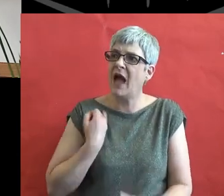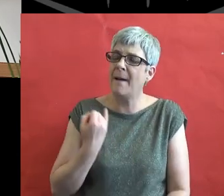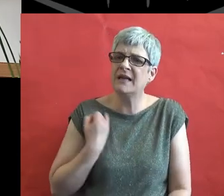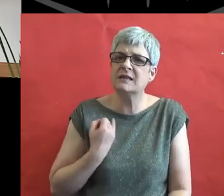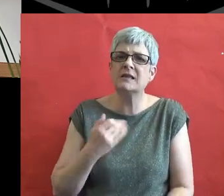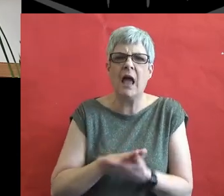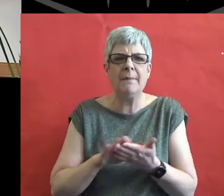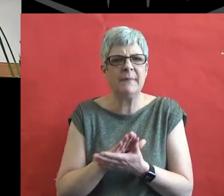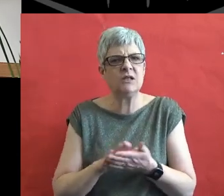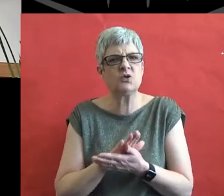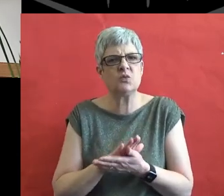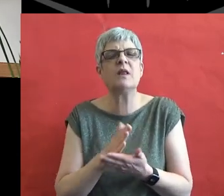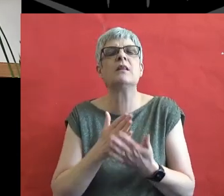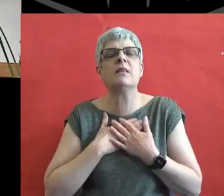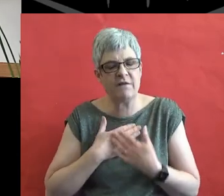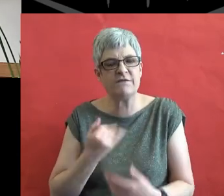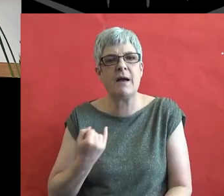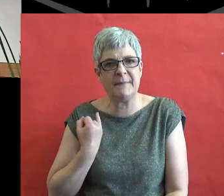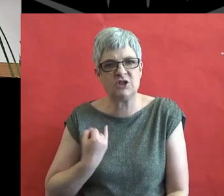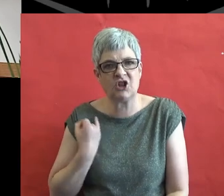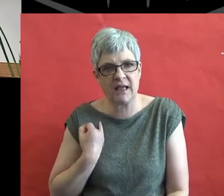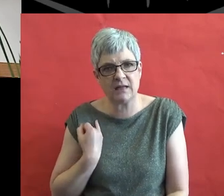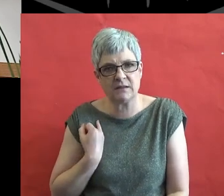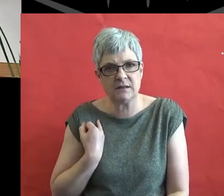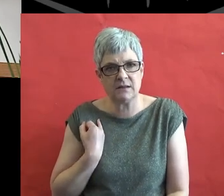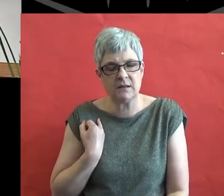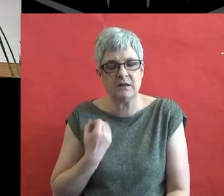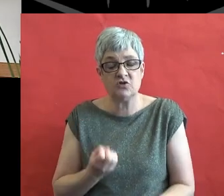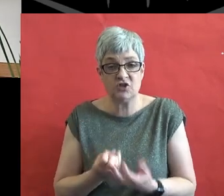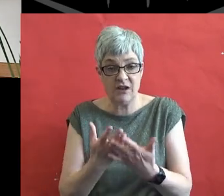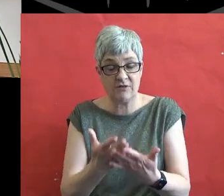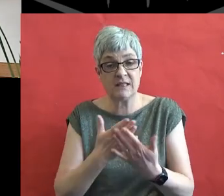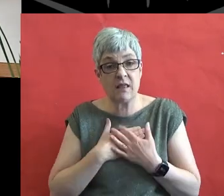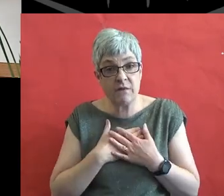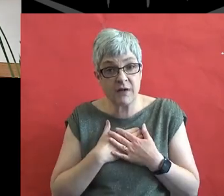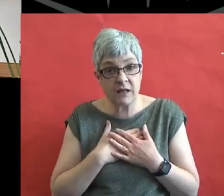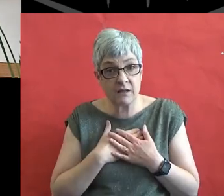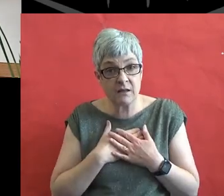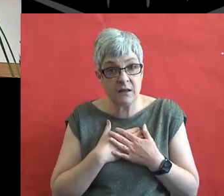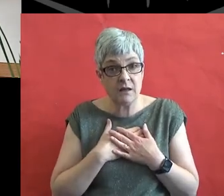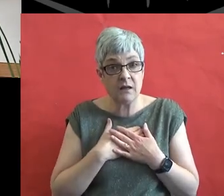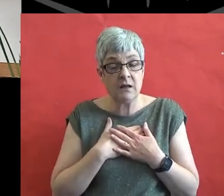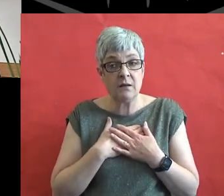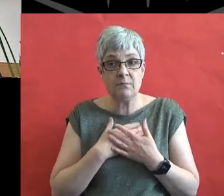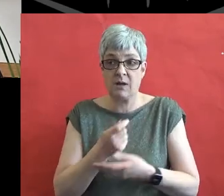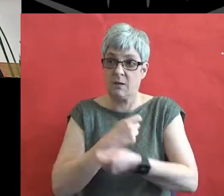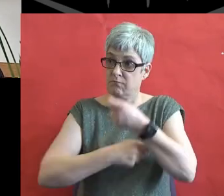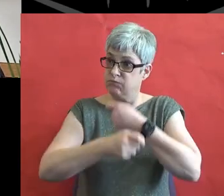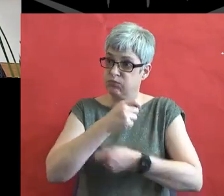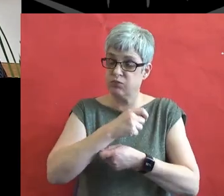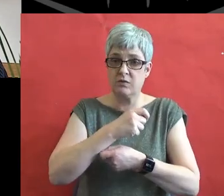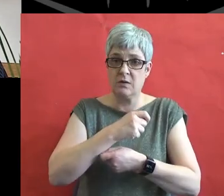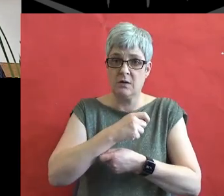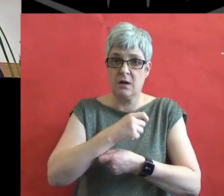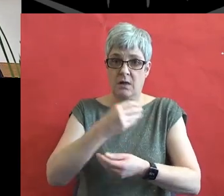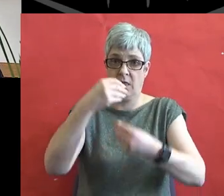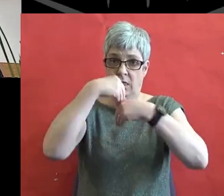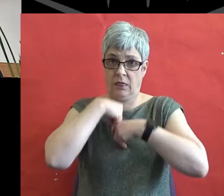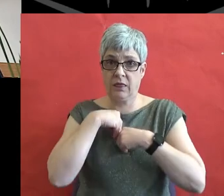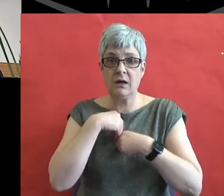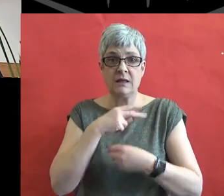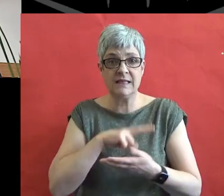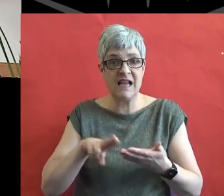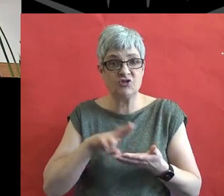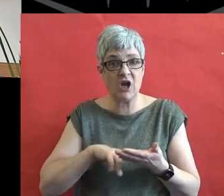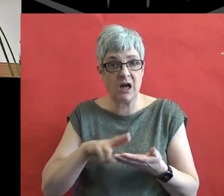we love habitually, that generous loving becomes part of our nature